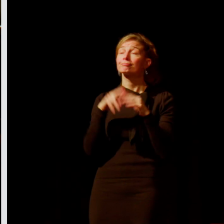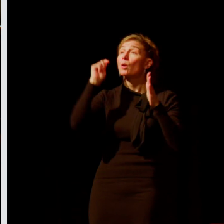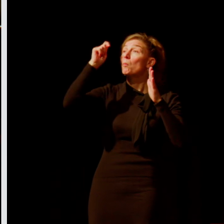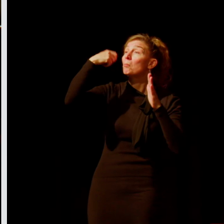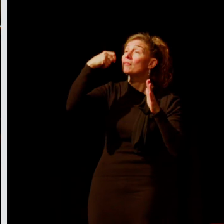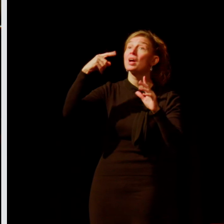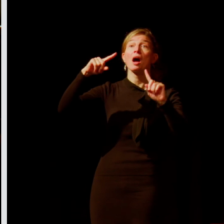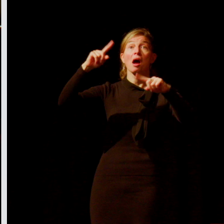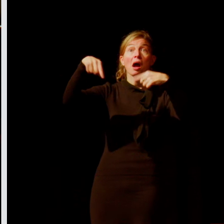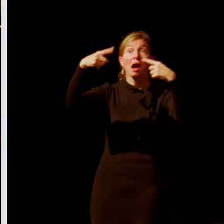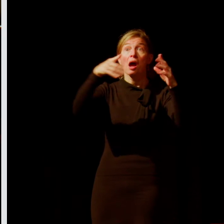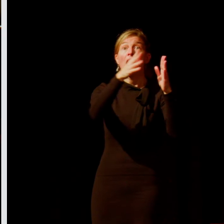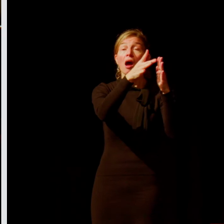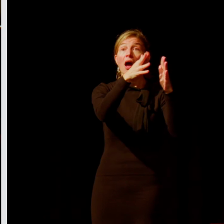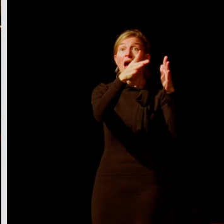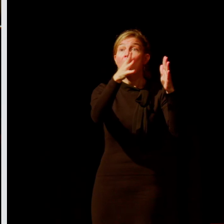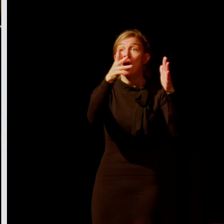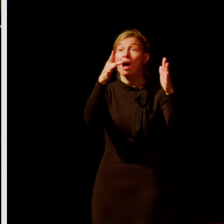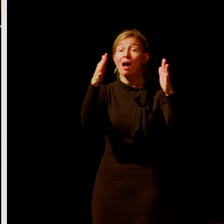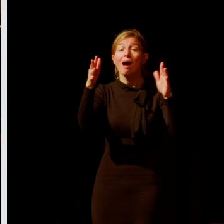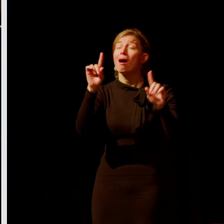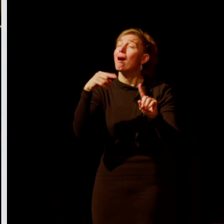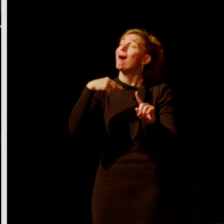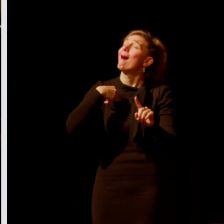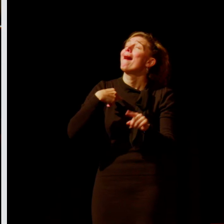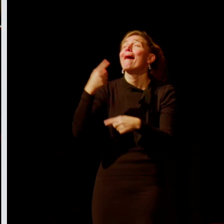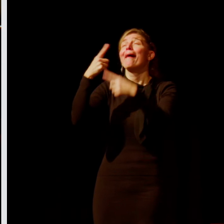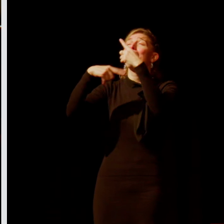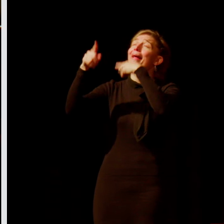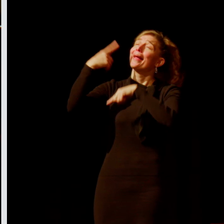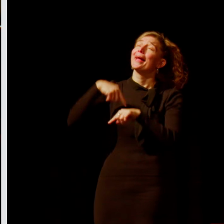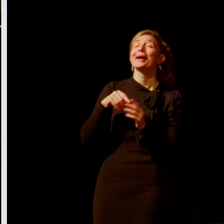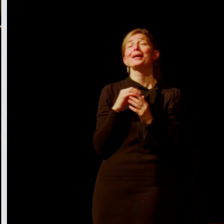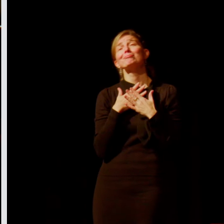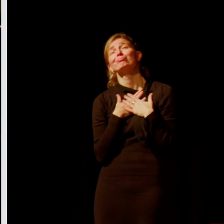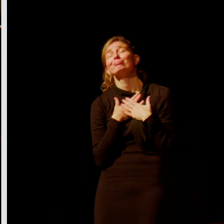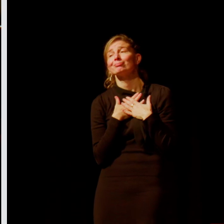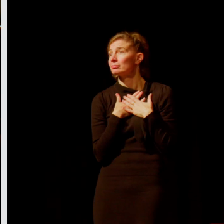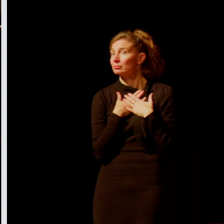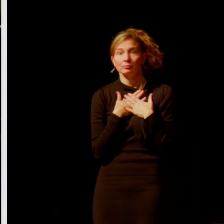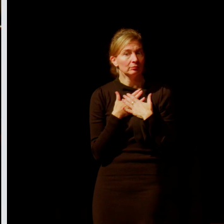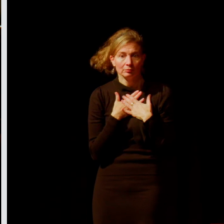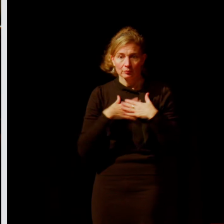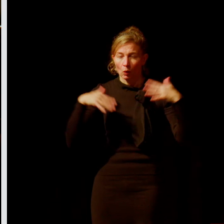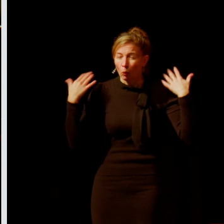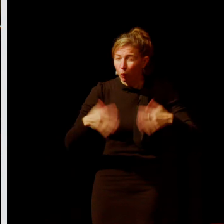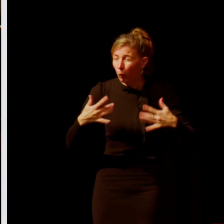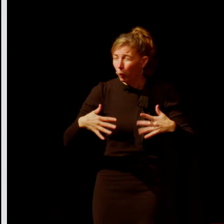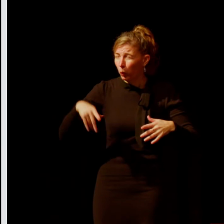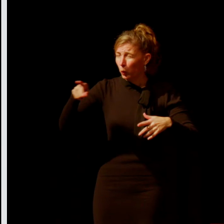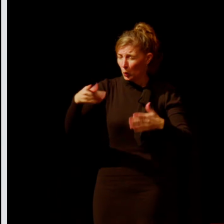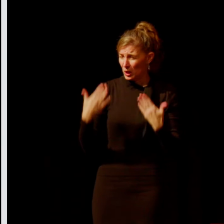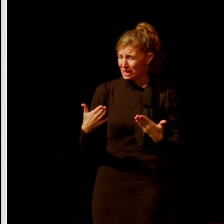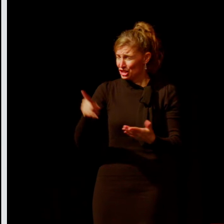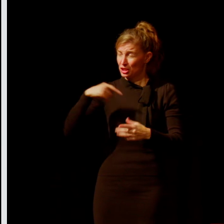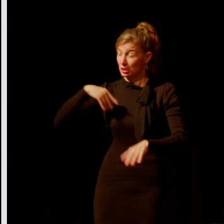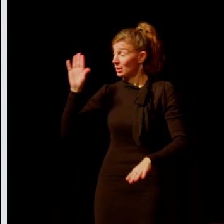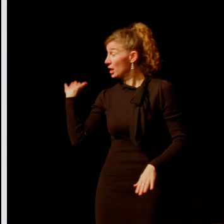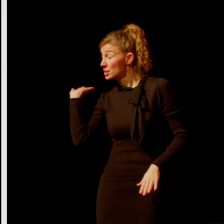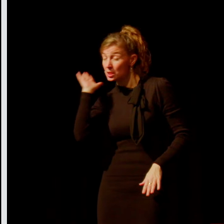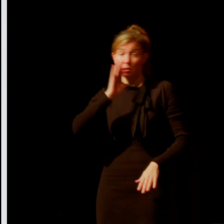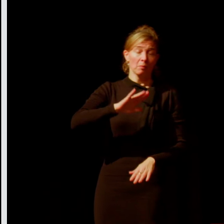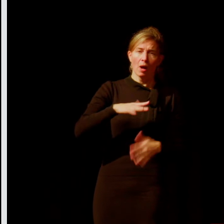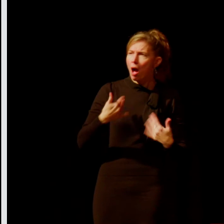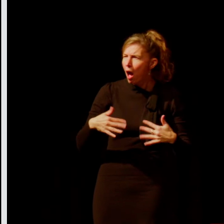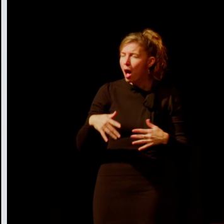you, it's not just a nostalgic trip down memory lane. It's an existential slap in the face. Barbie, once